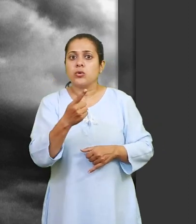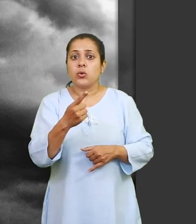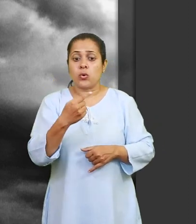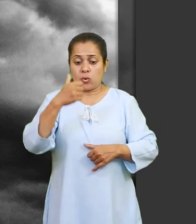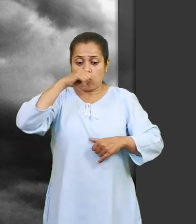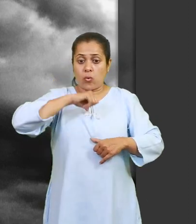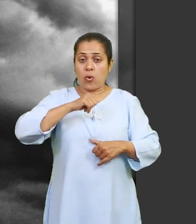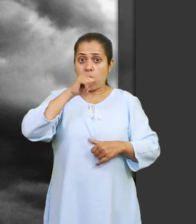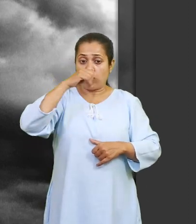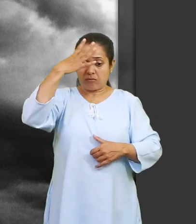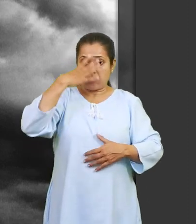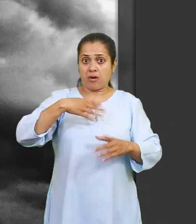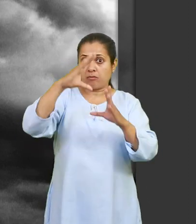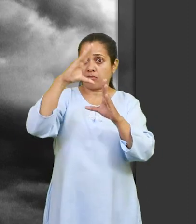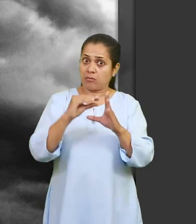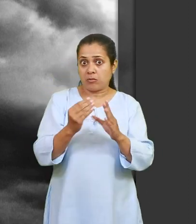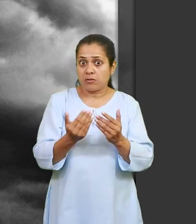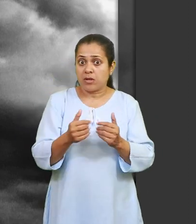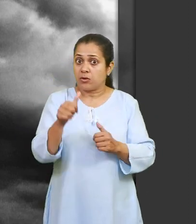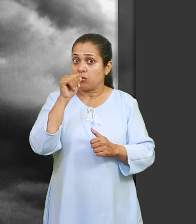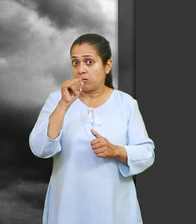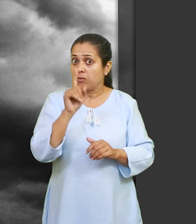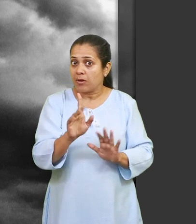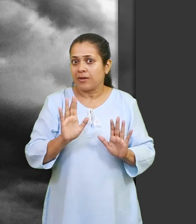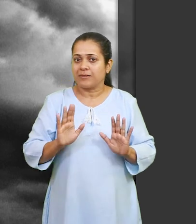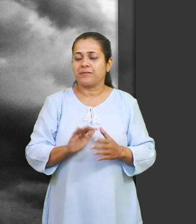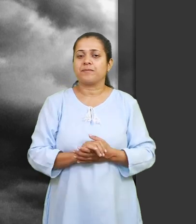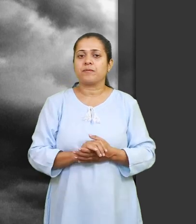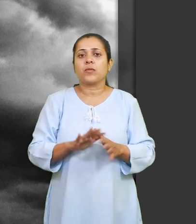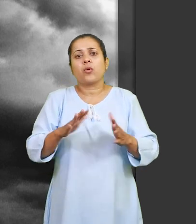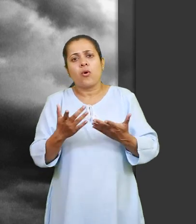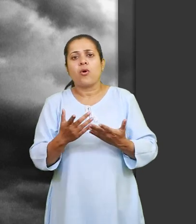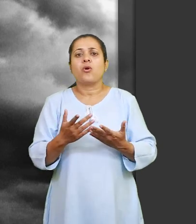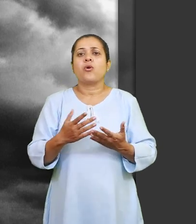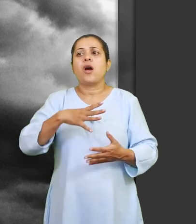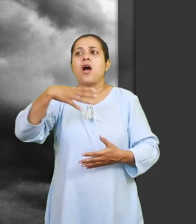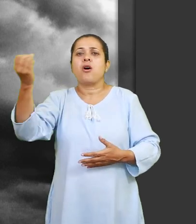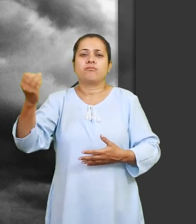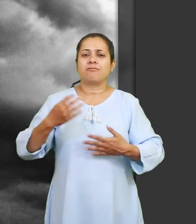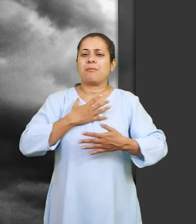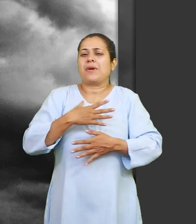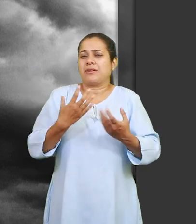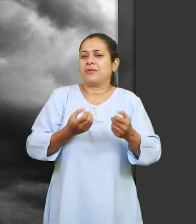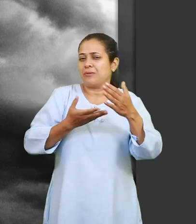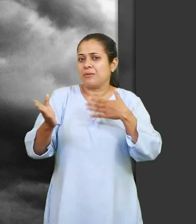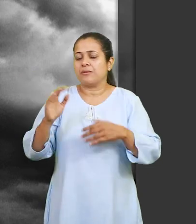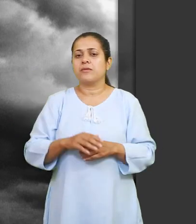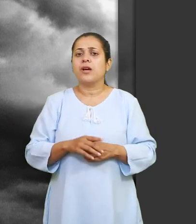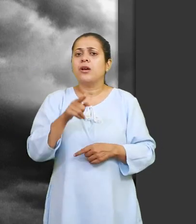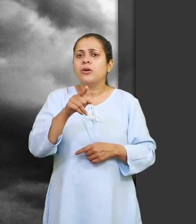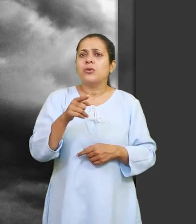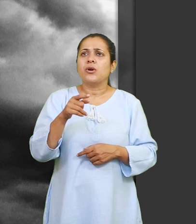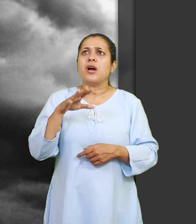be dehydrated, drink a lot of water. Or if you want to go out for a party, you